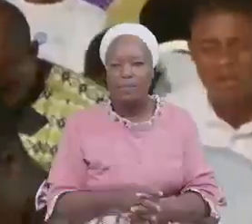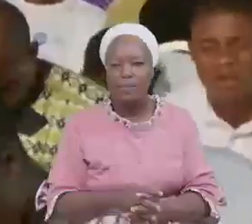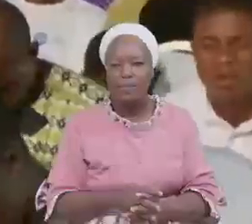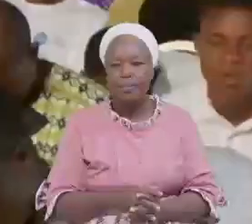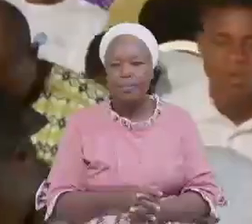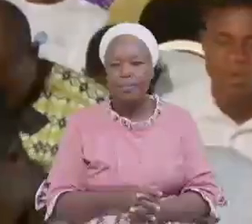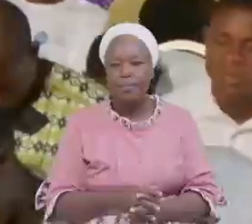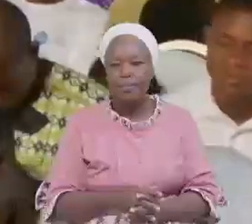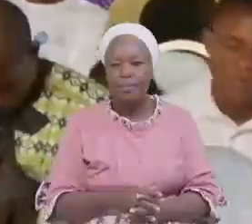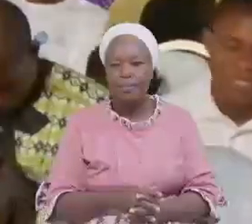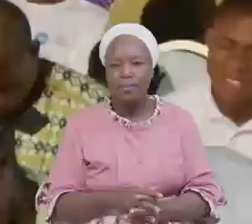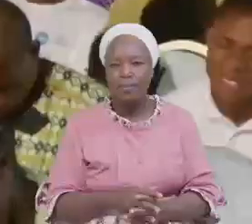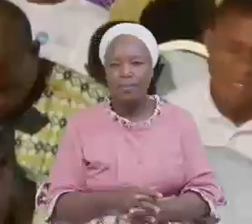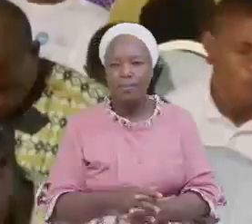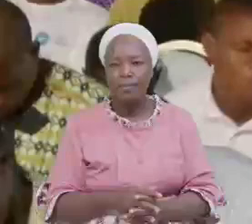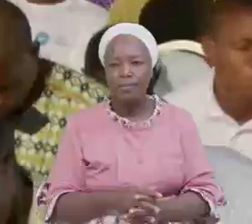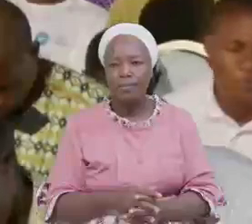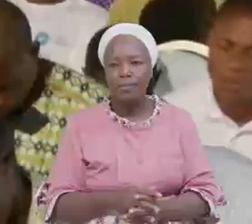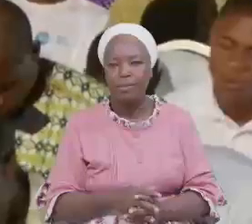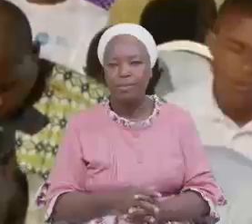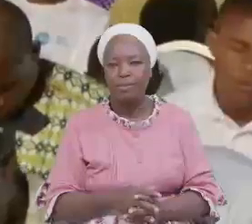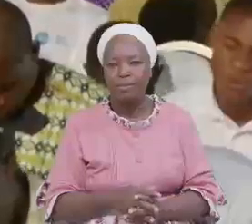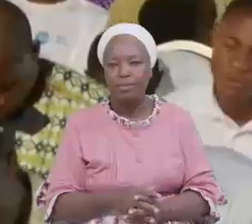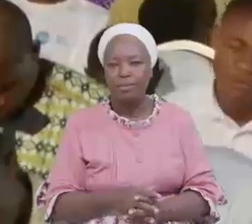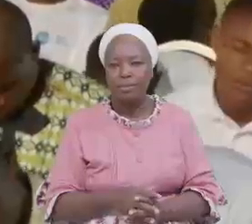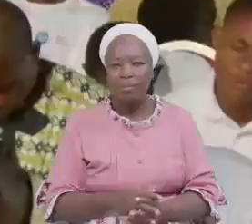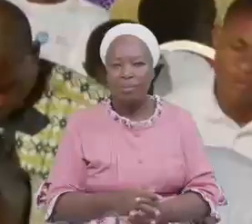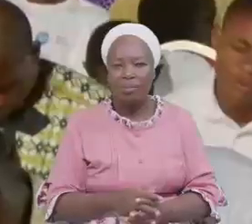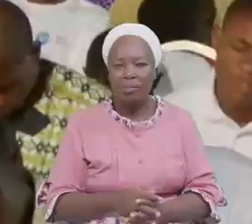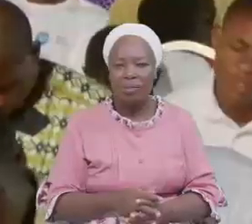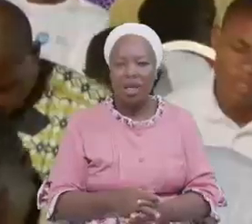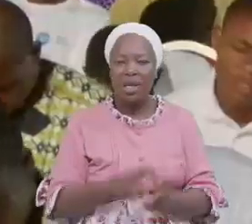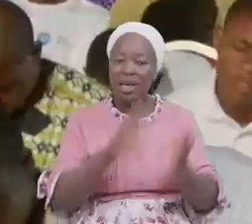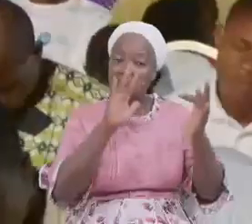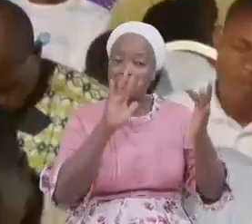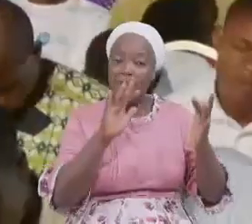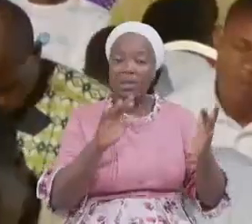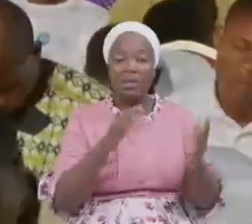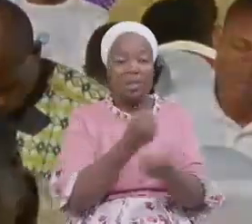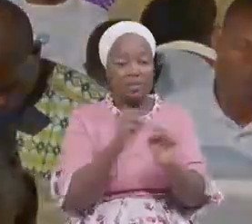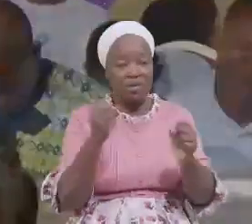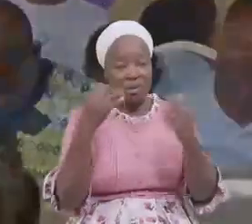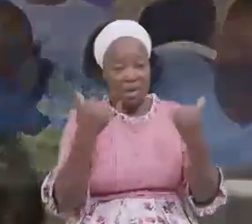If you're expecting that salvation now from the Savior from heaven,